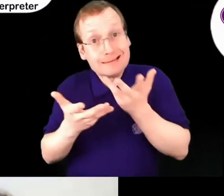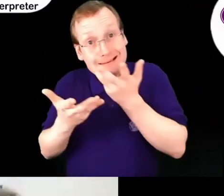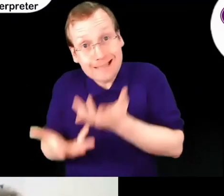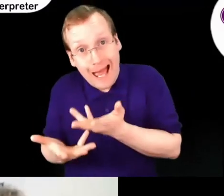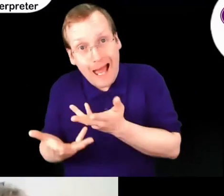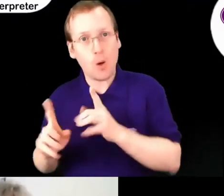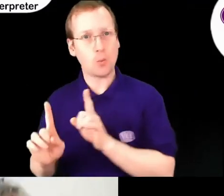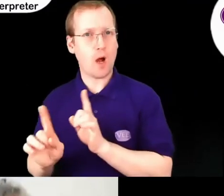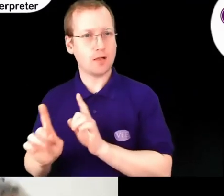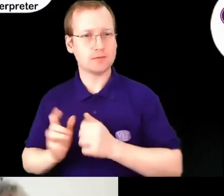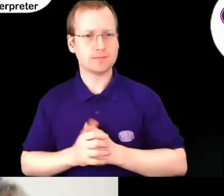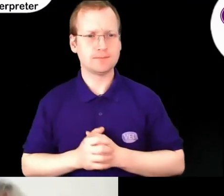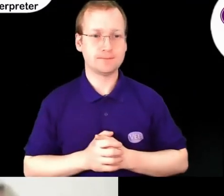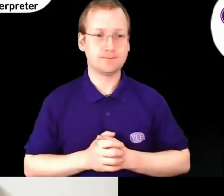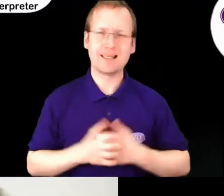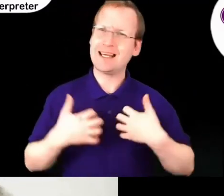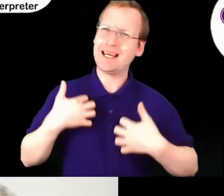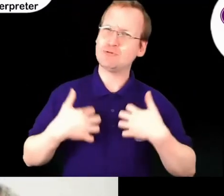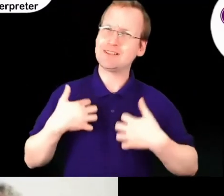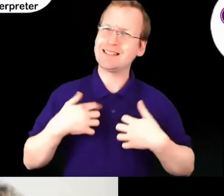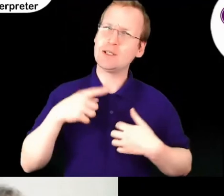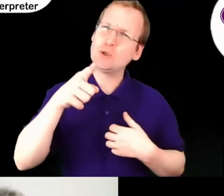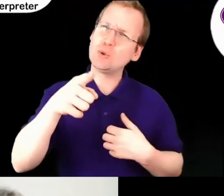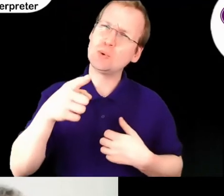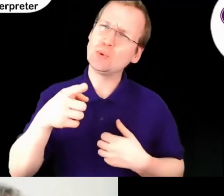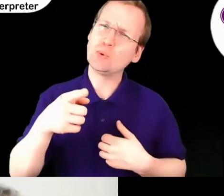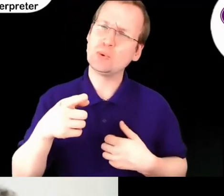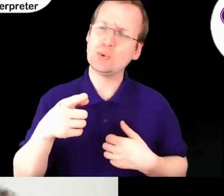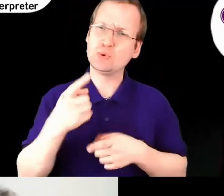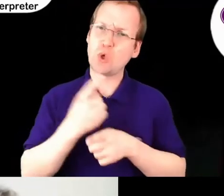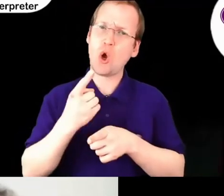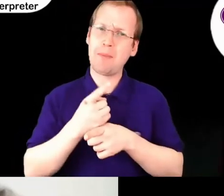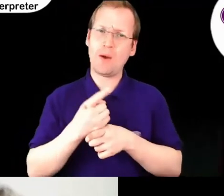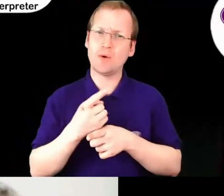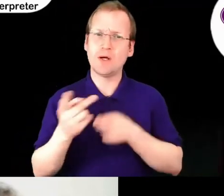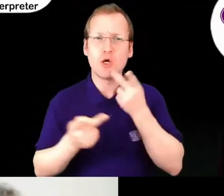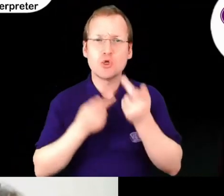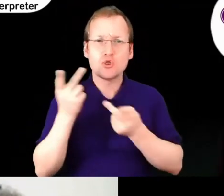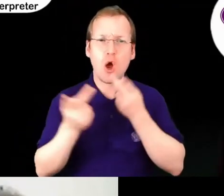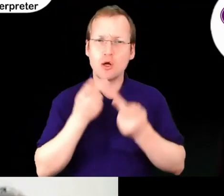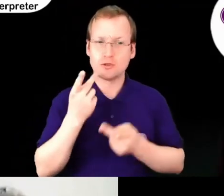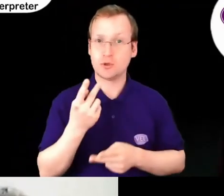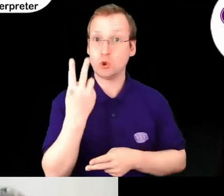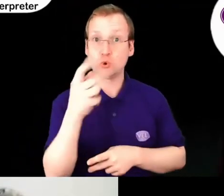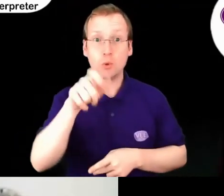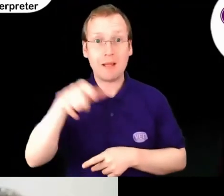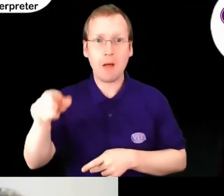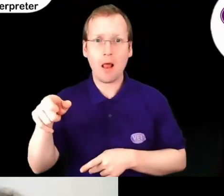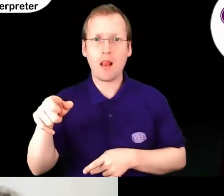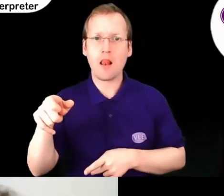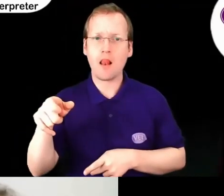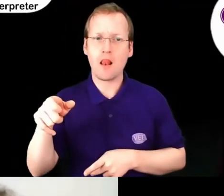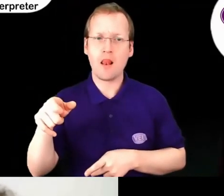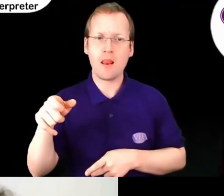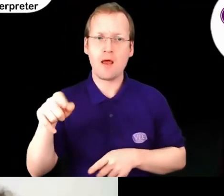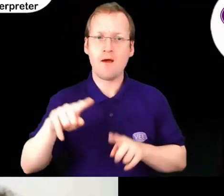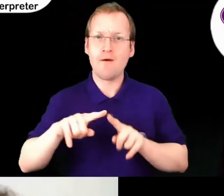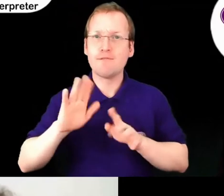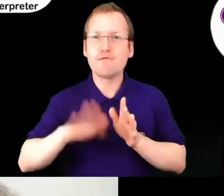Well, it's interesting that you talk about that song, because last week two people from different parts of